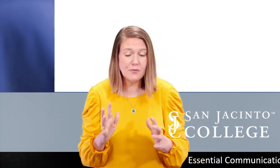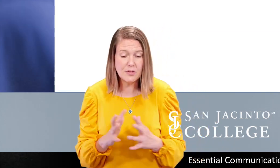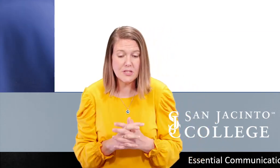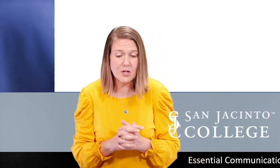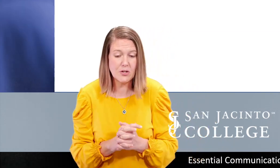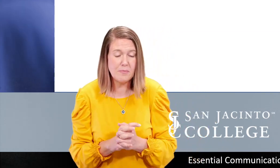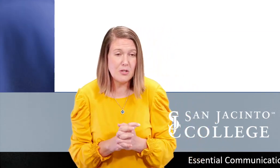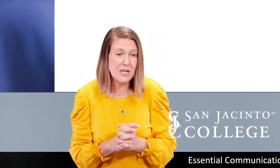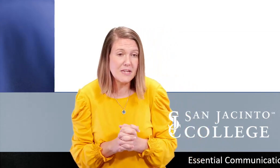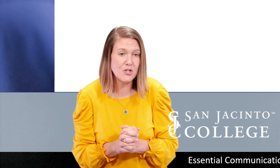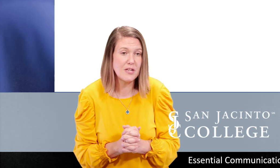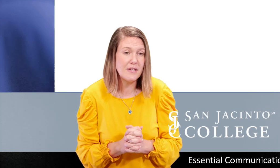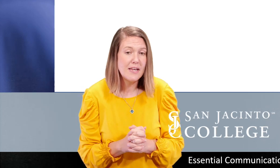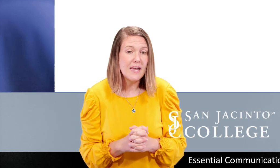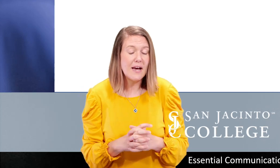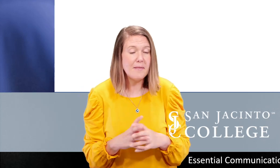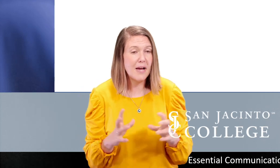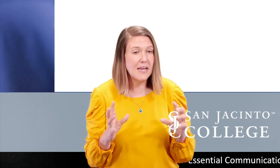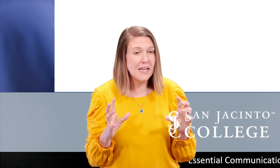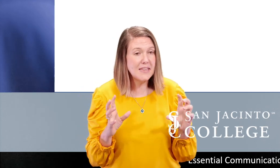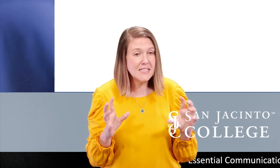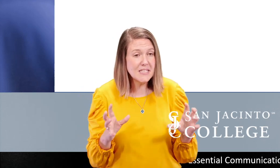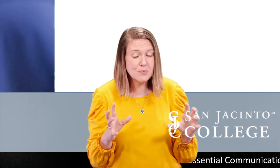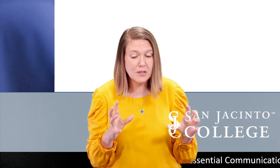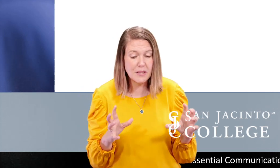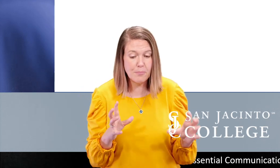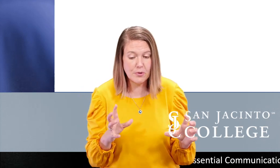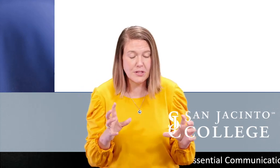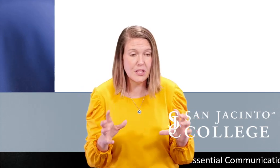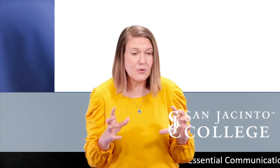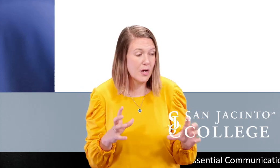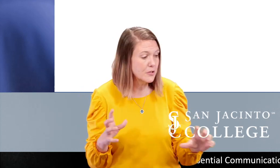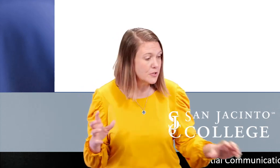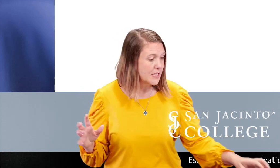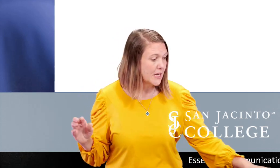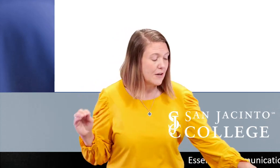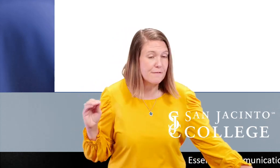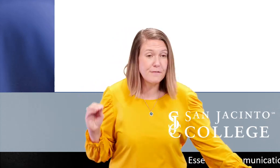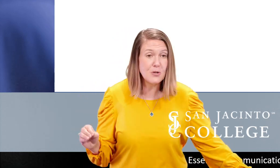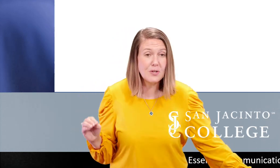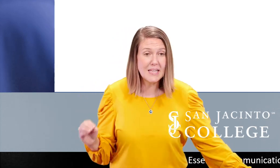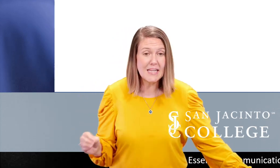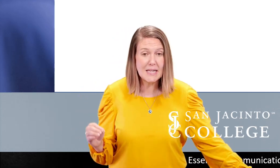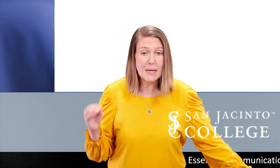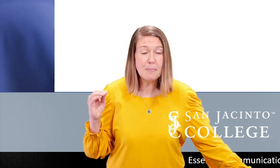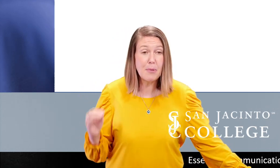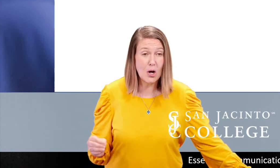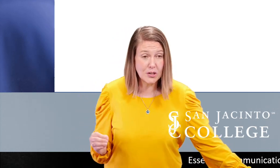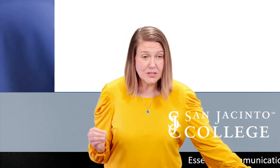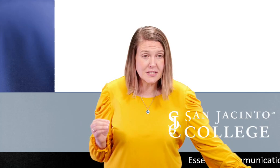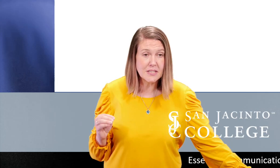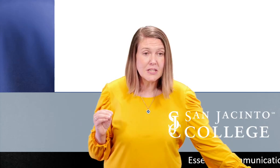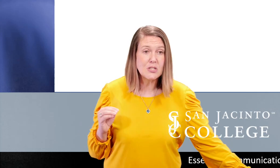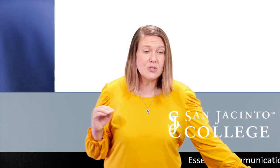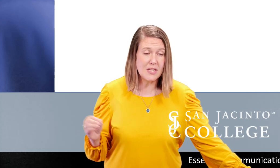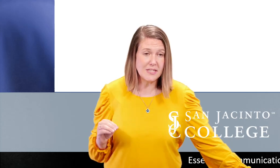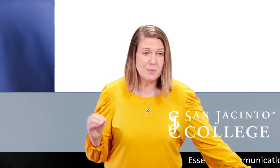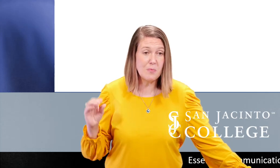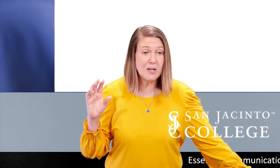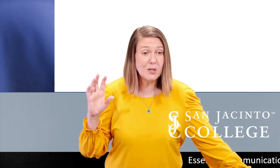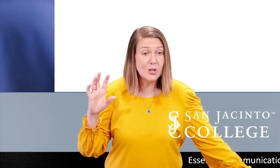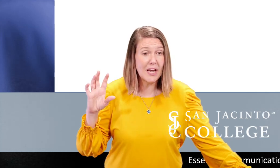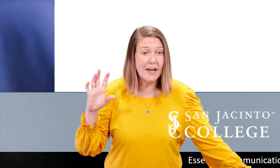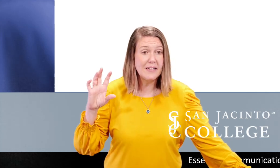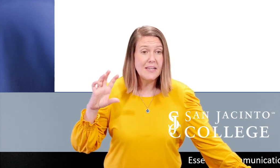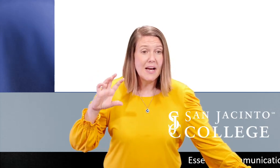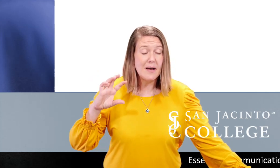what influences our communication. And this is really important that you understand a few key parts to this. We